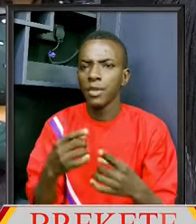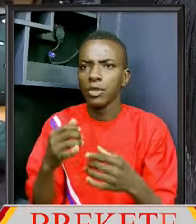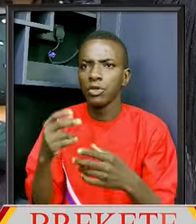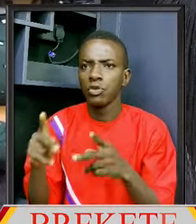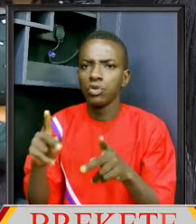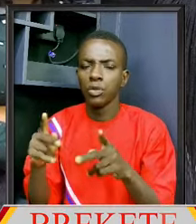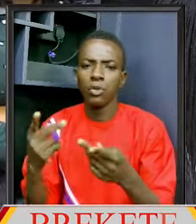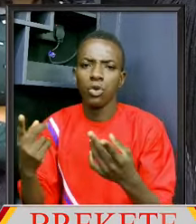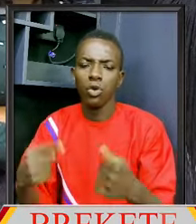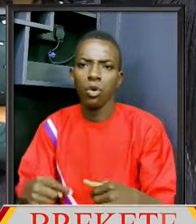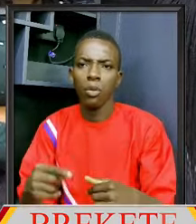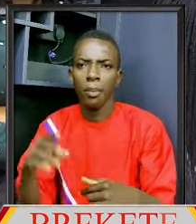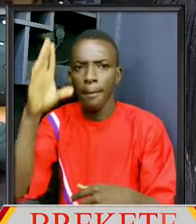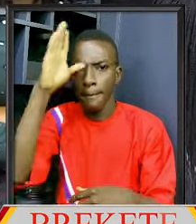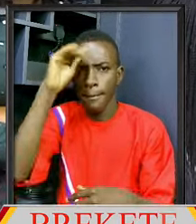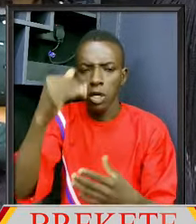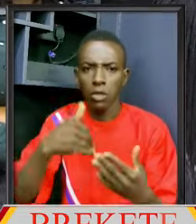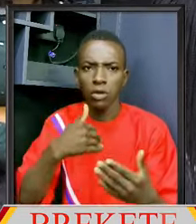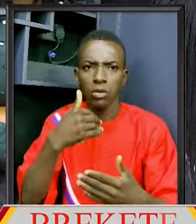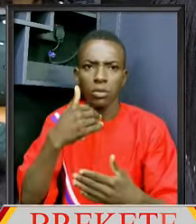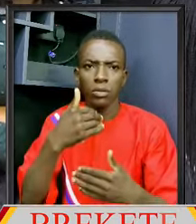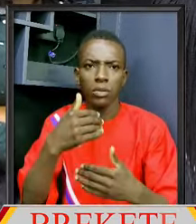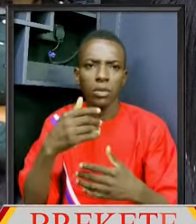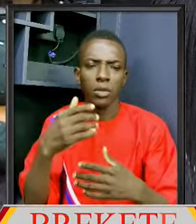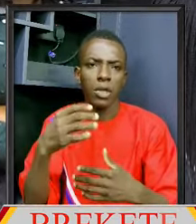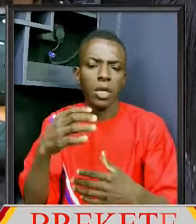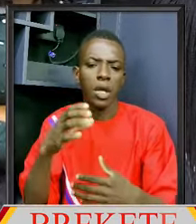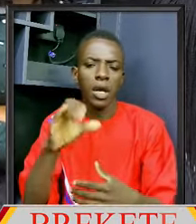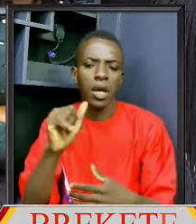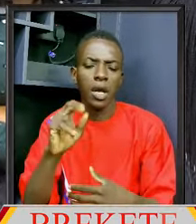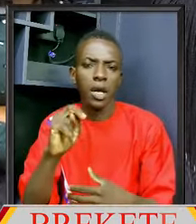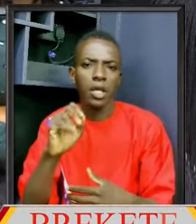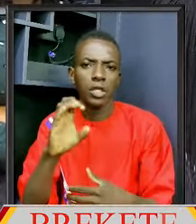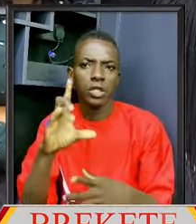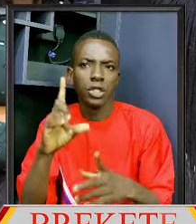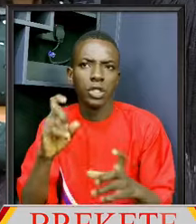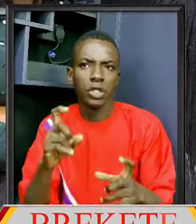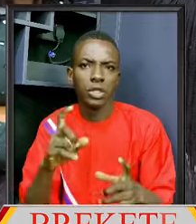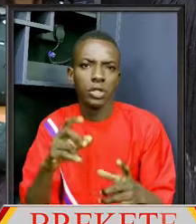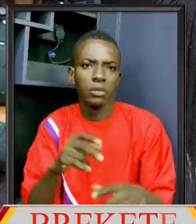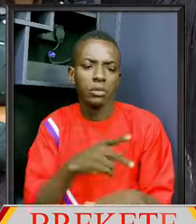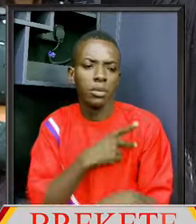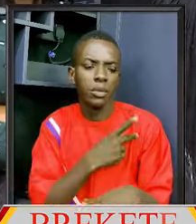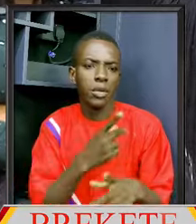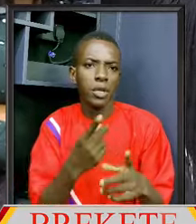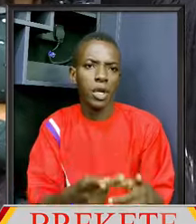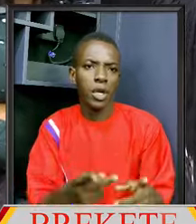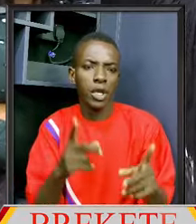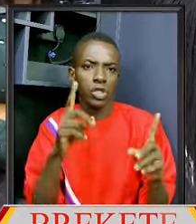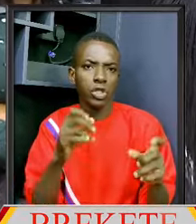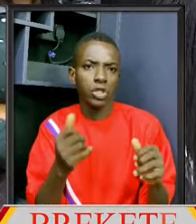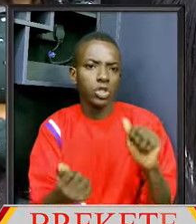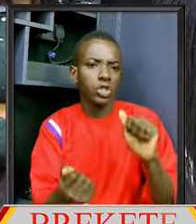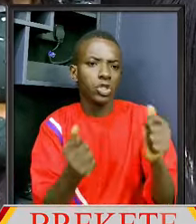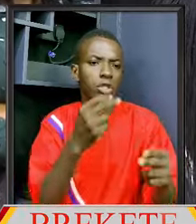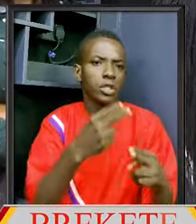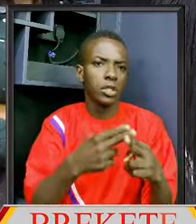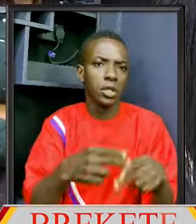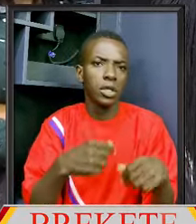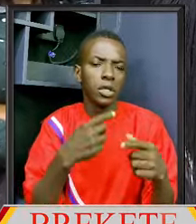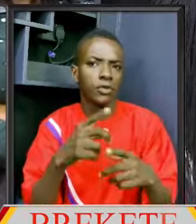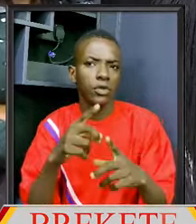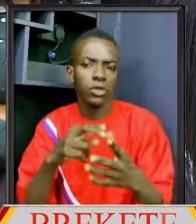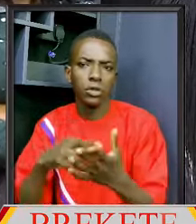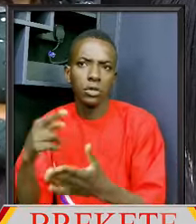two people go come, man come for prostate cancer test, PSA, woman come for pregnancy test, they change the name, give the